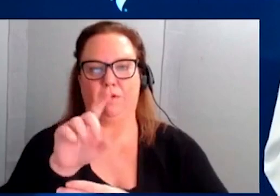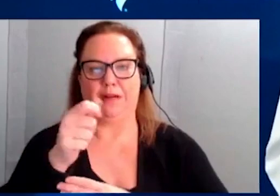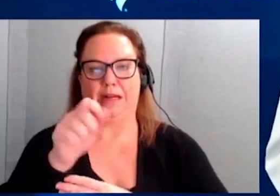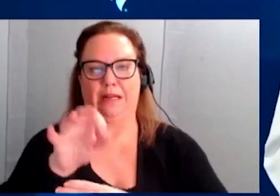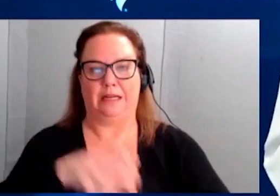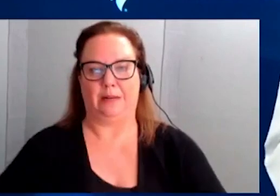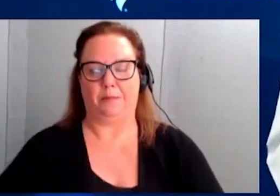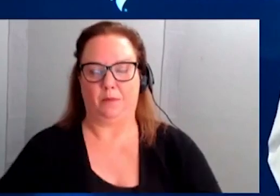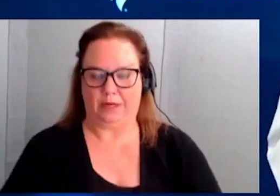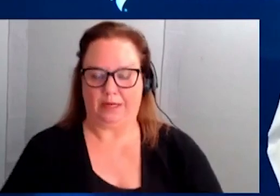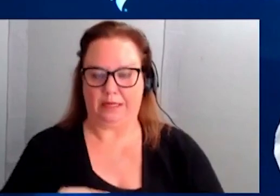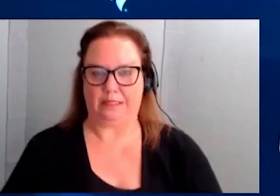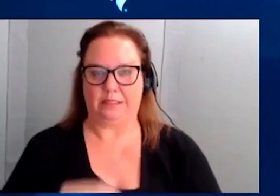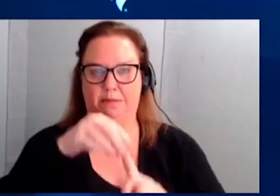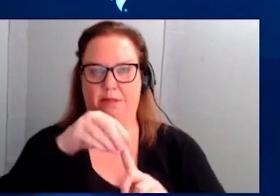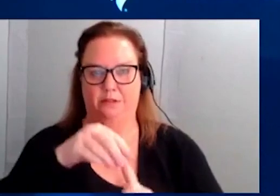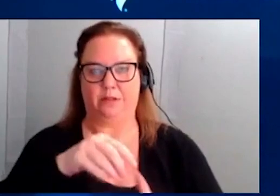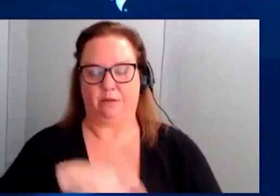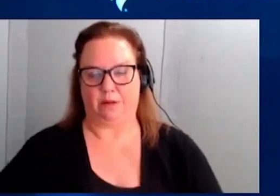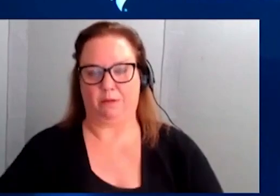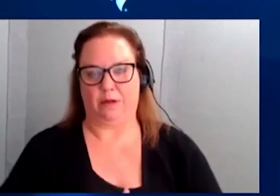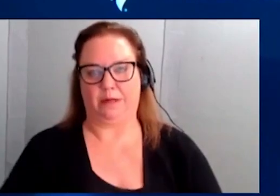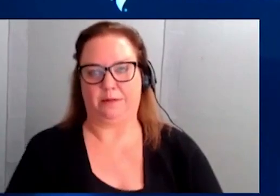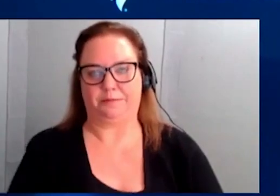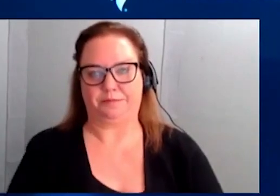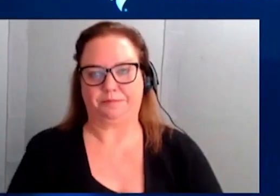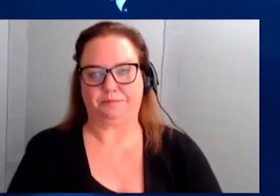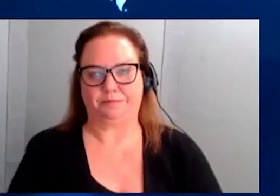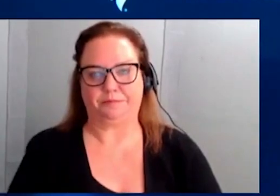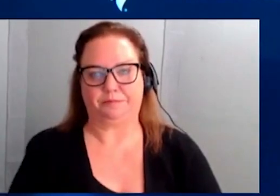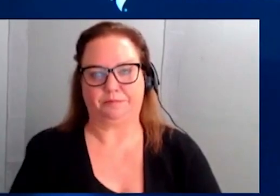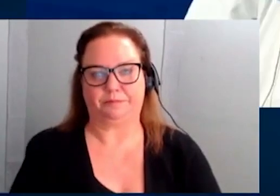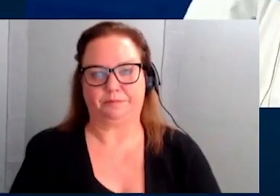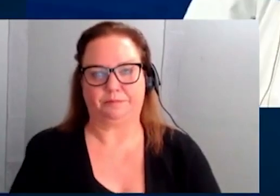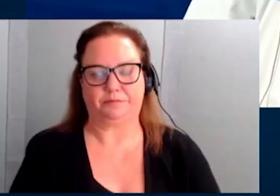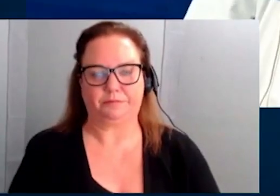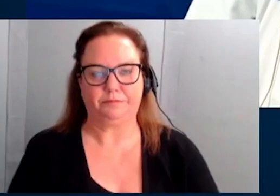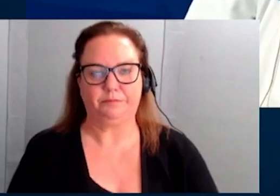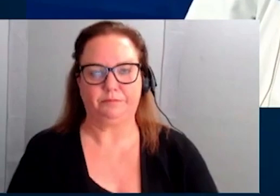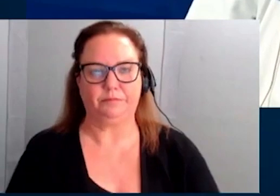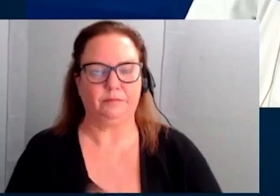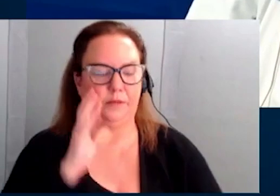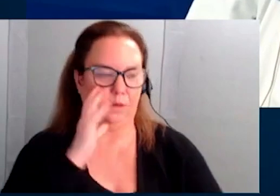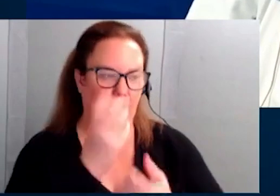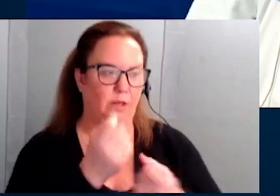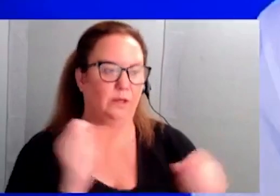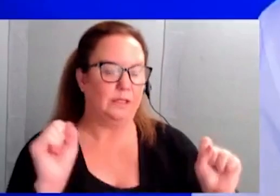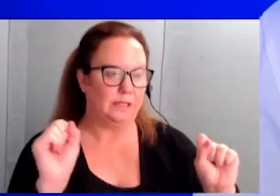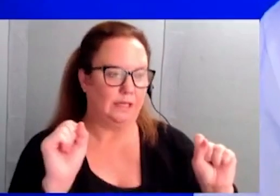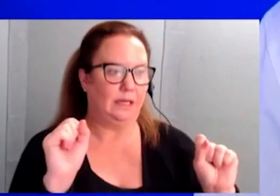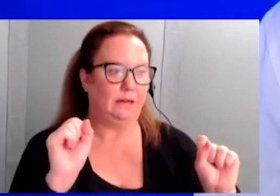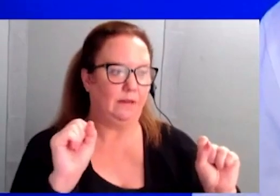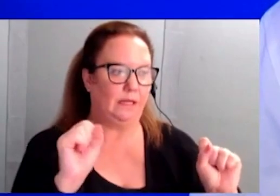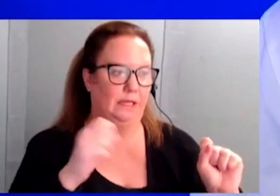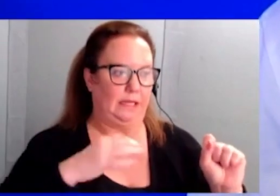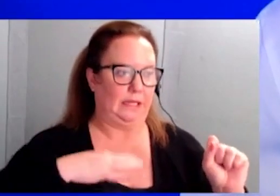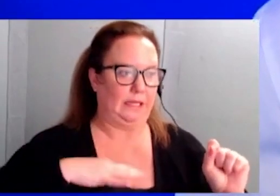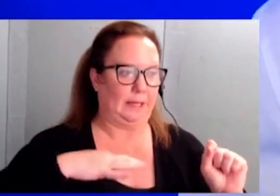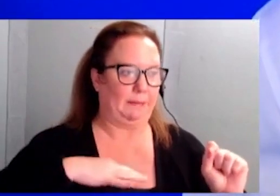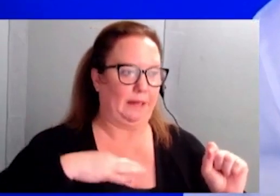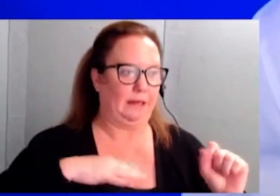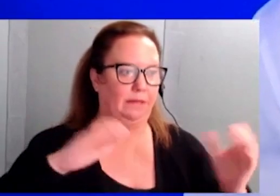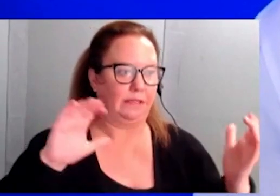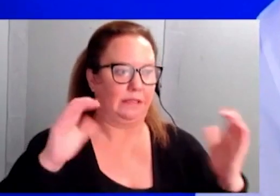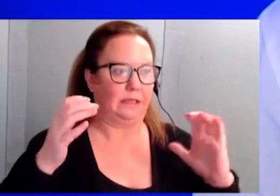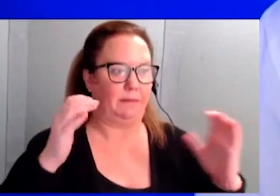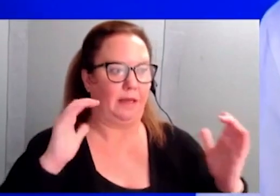and especially while pregnant. Yeah, that's exactly right. We know the safety. We know the benefits as compared to the